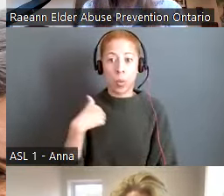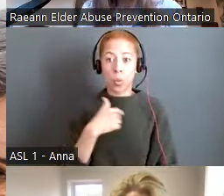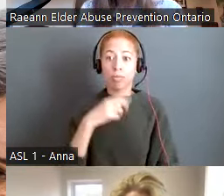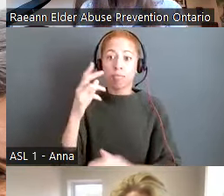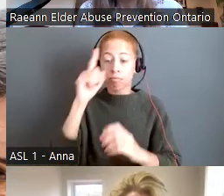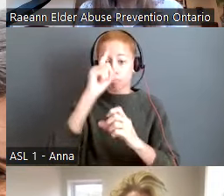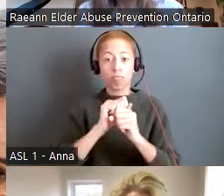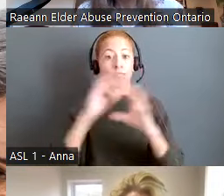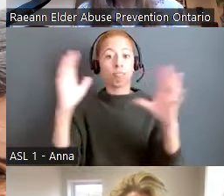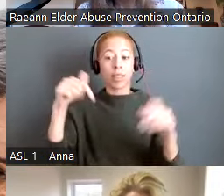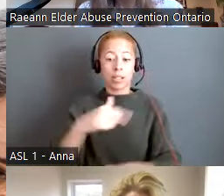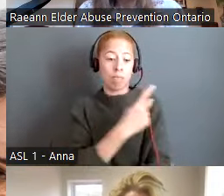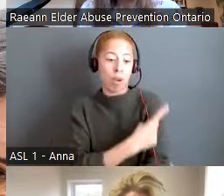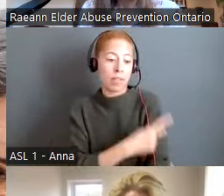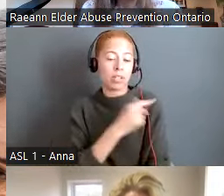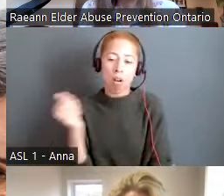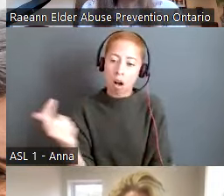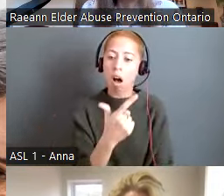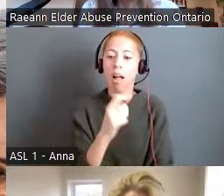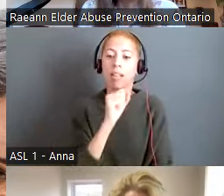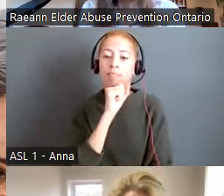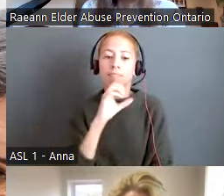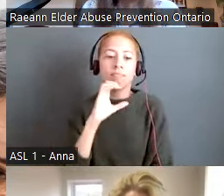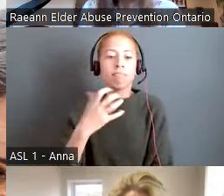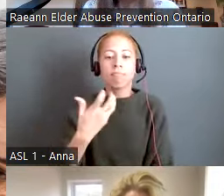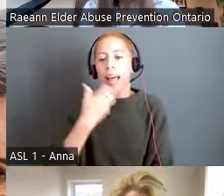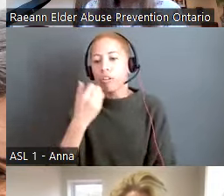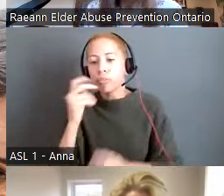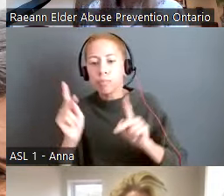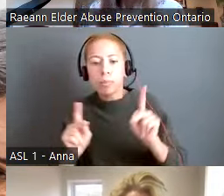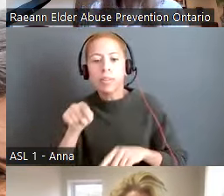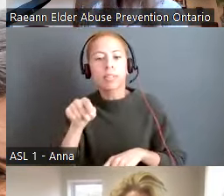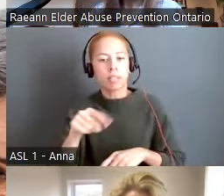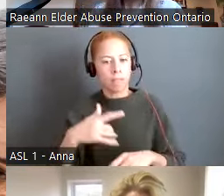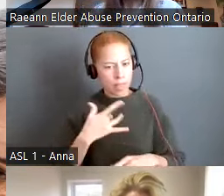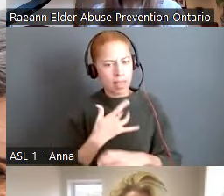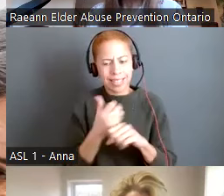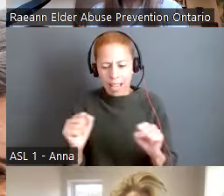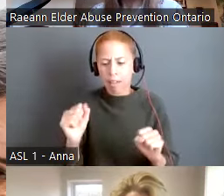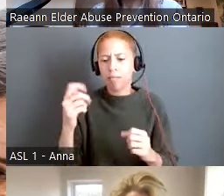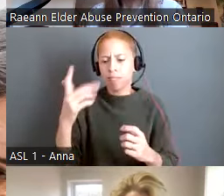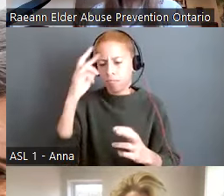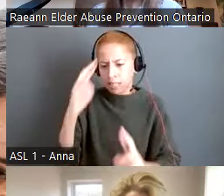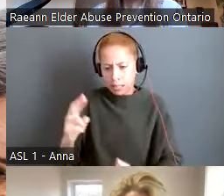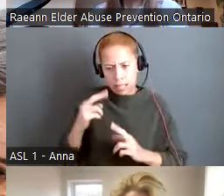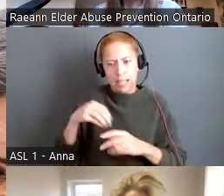abuse, feel safe and respected within our communities. And the work that we do is